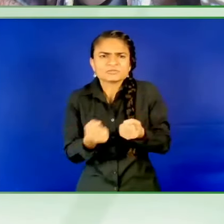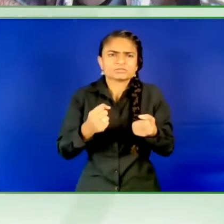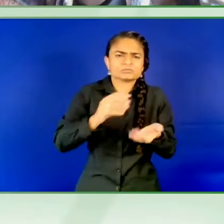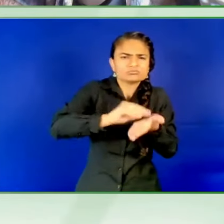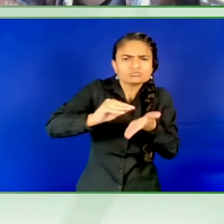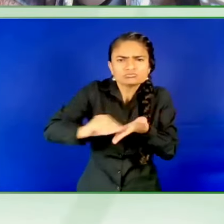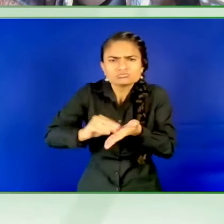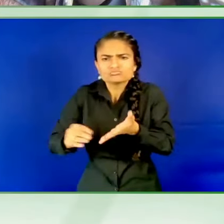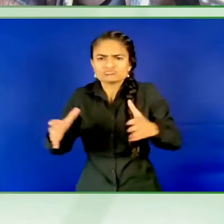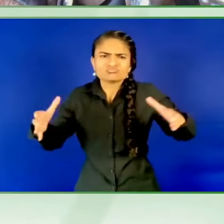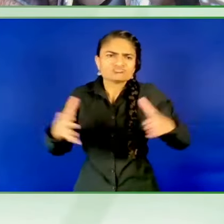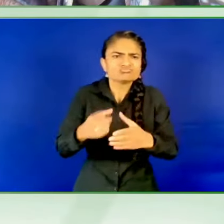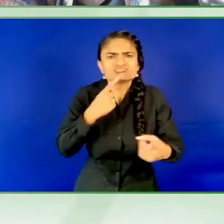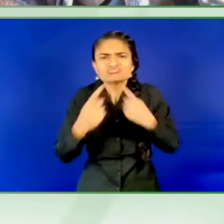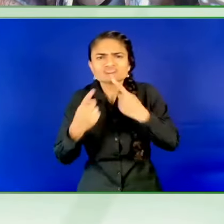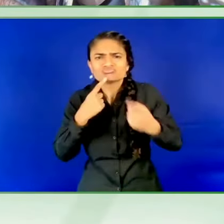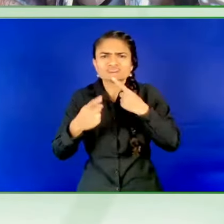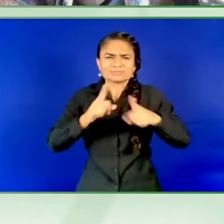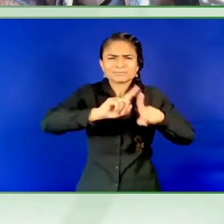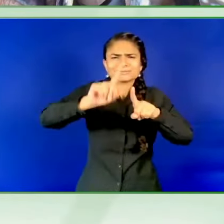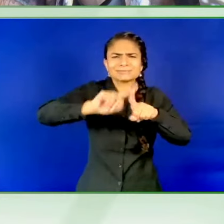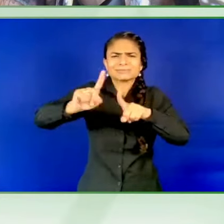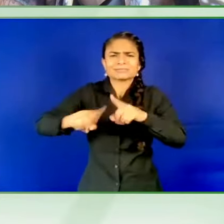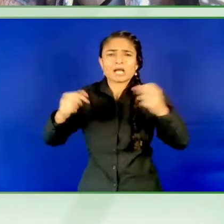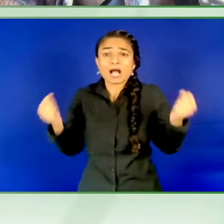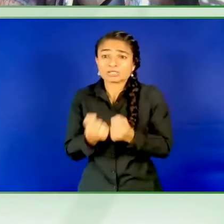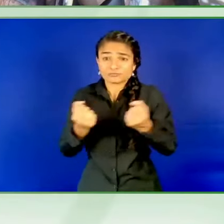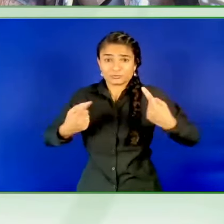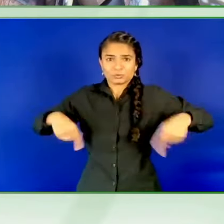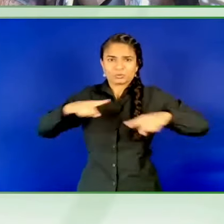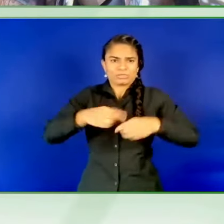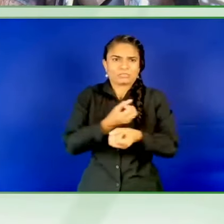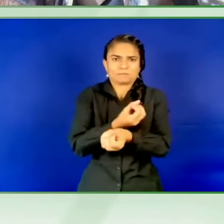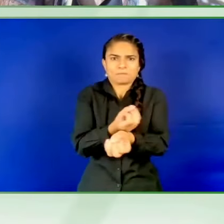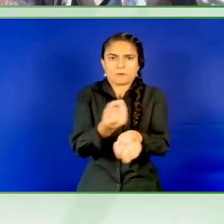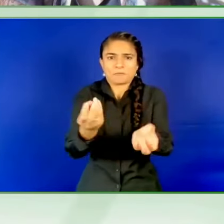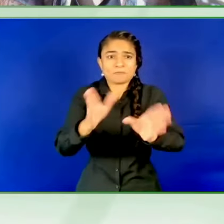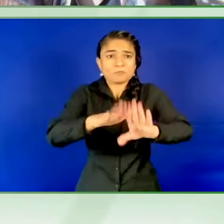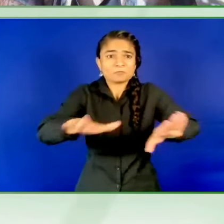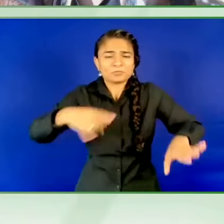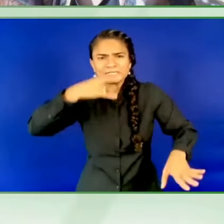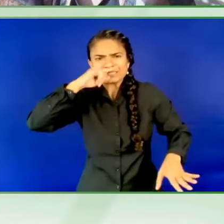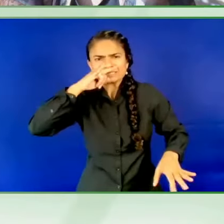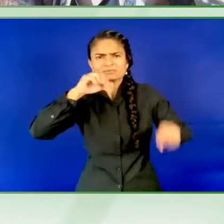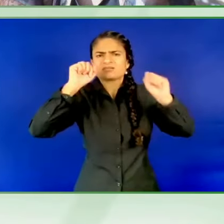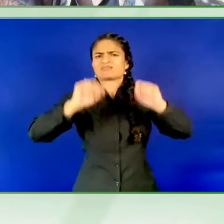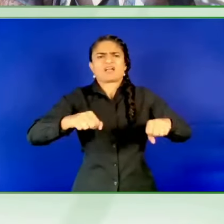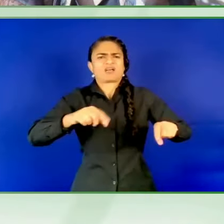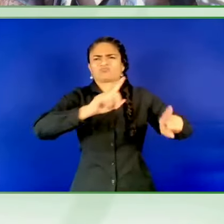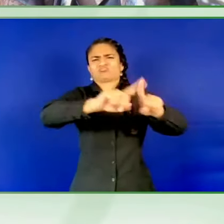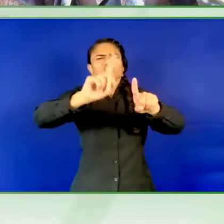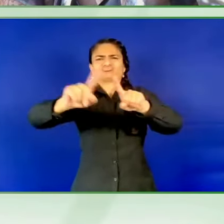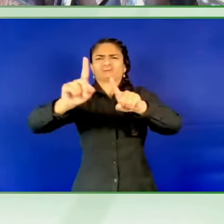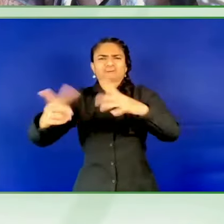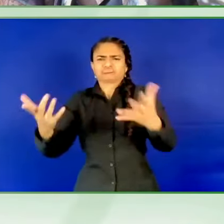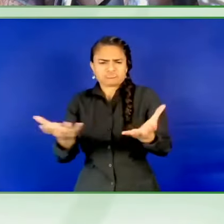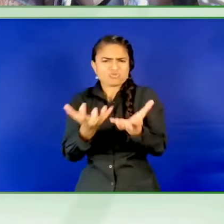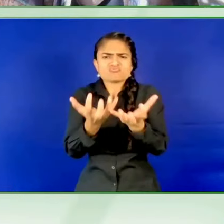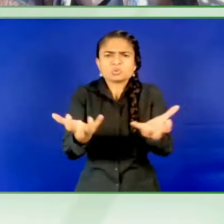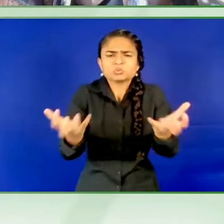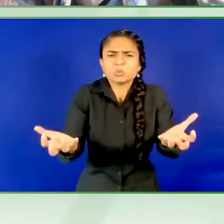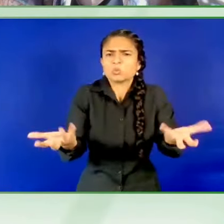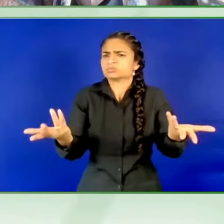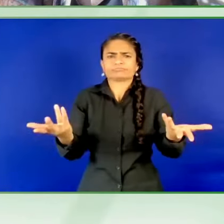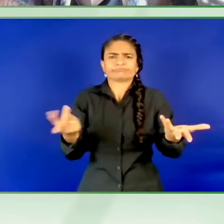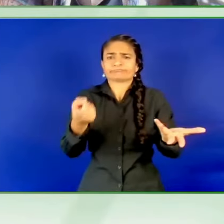Our AstroBBI teachers also run these activities with children with their eyes closed, for instance, as it is shown in the image,